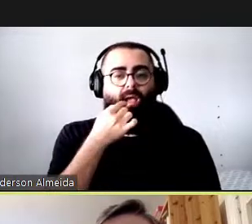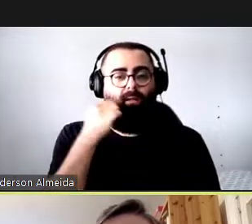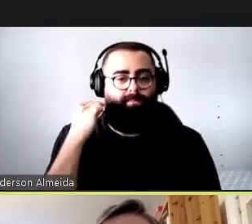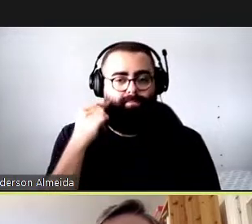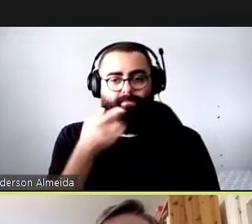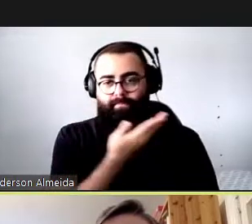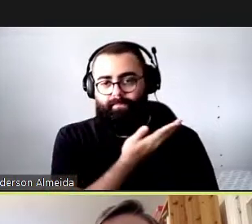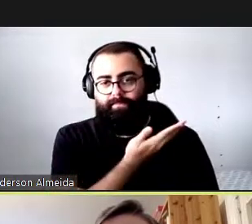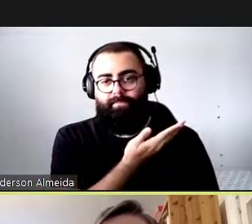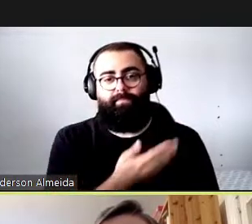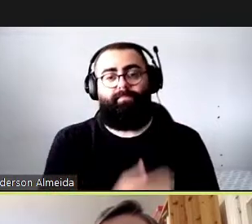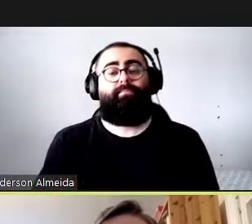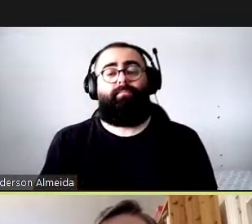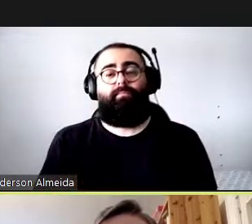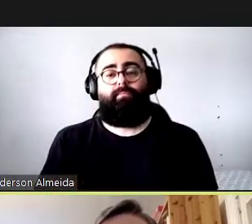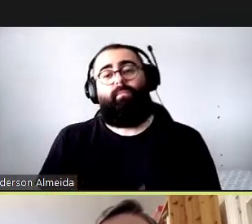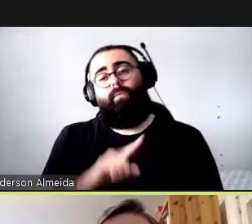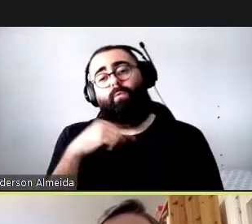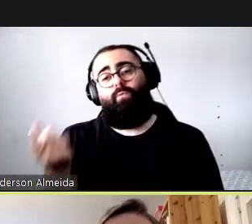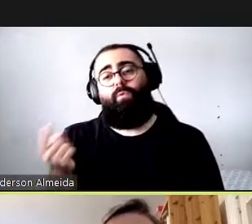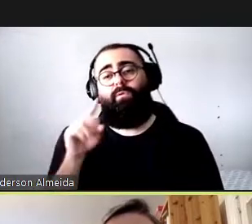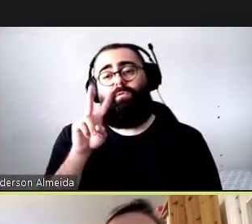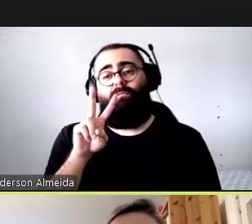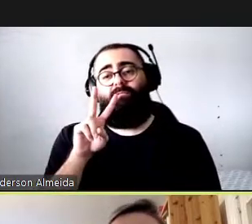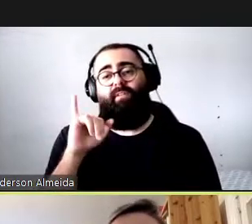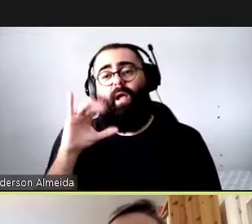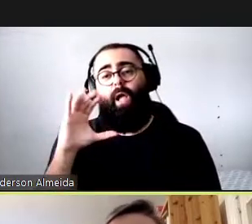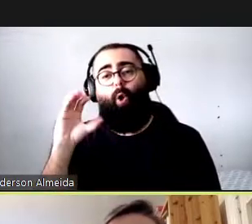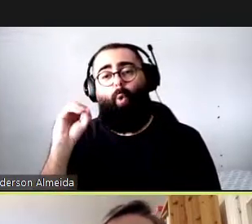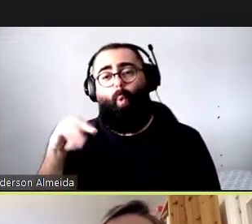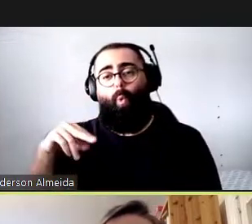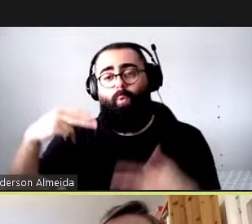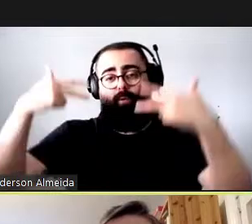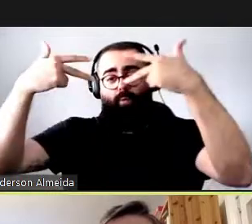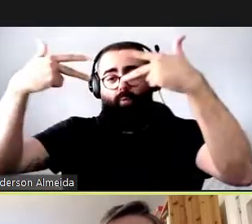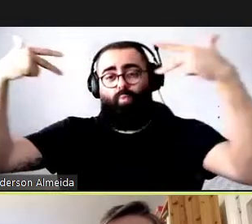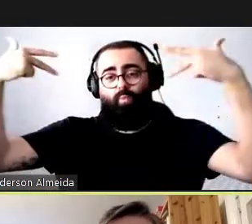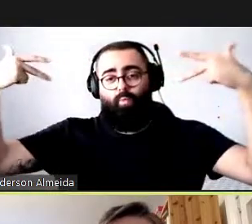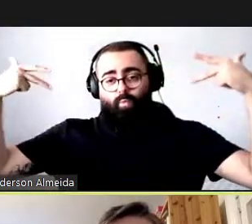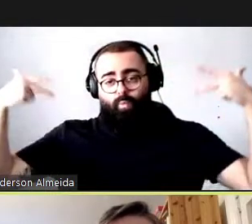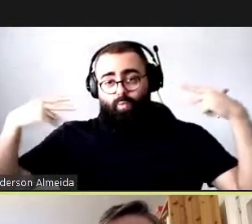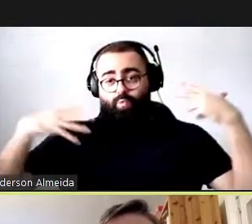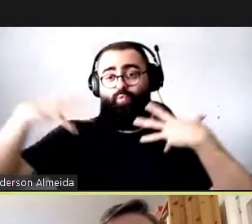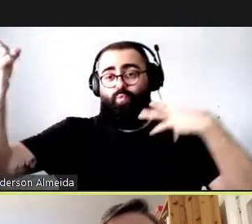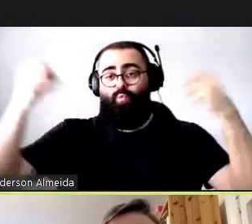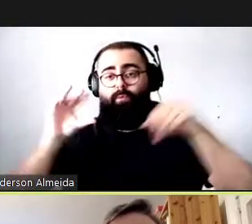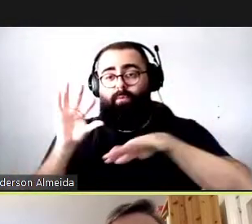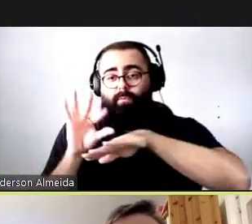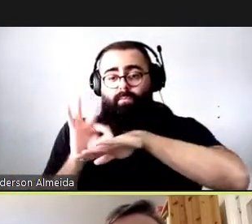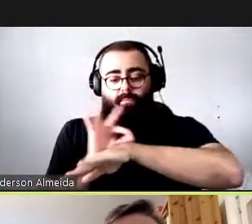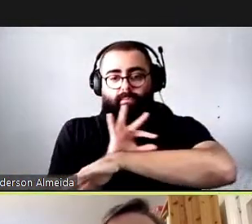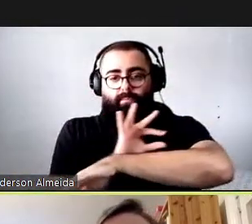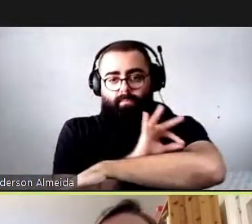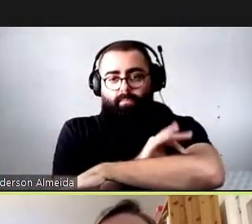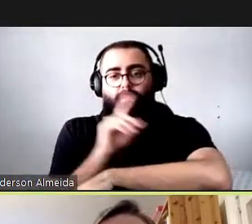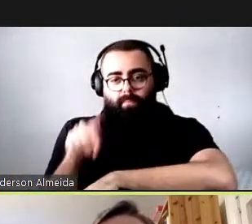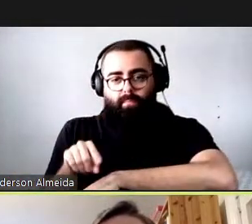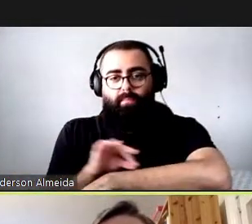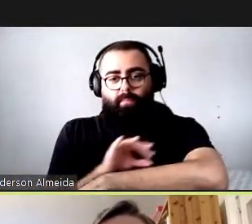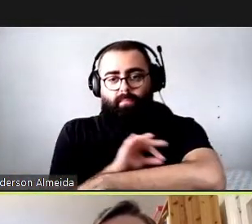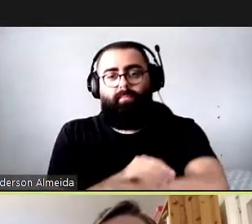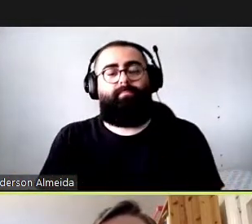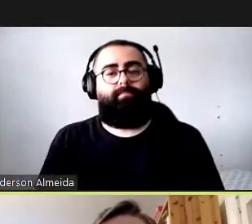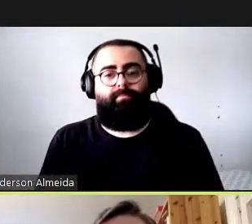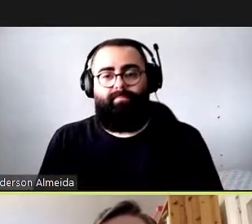And then the Vicon markers are attached to skin and clothing. Same idea